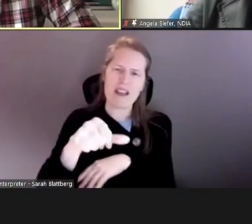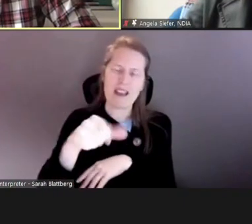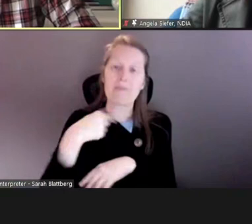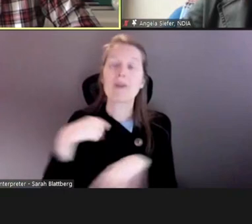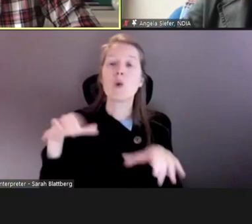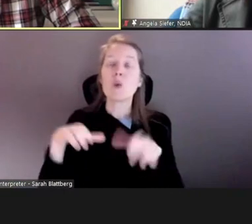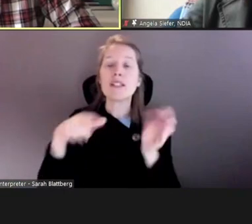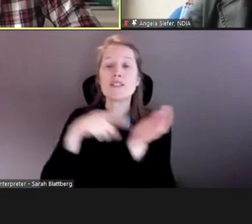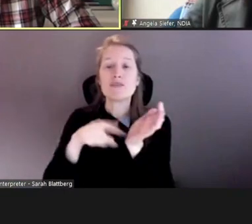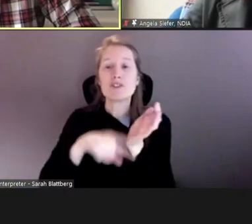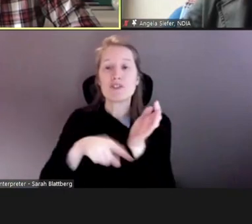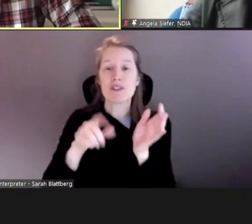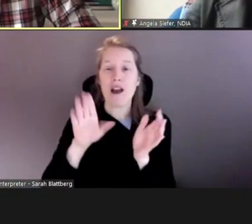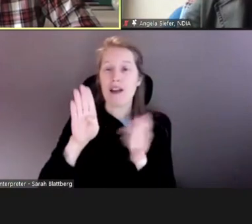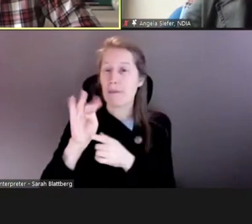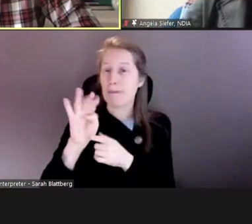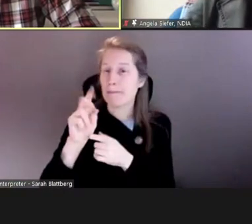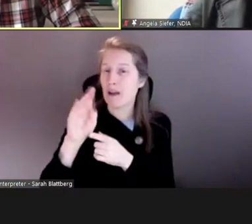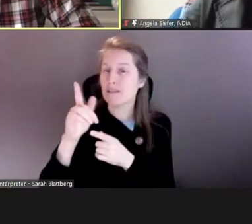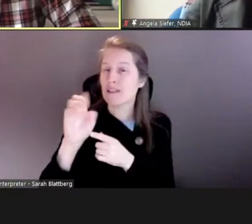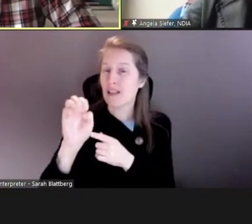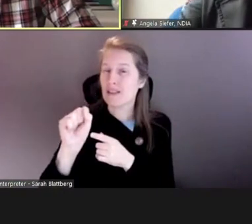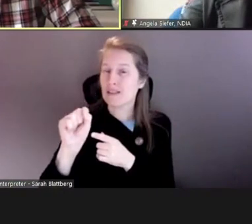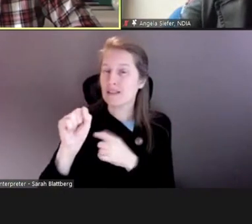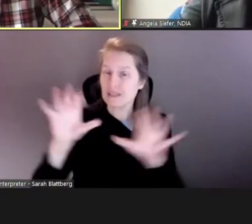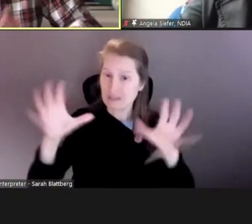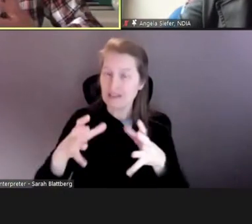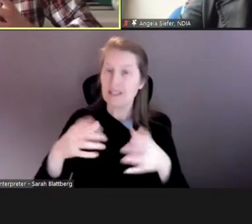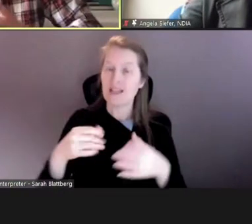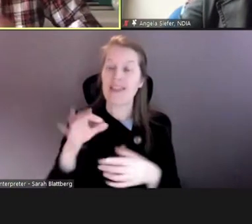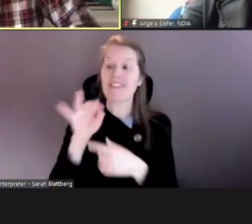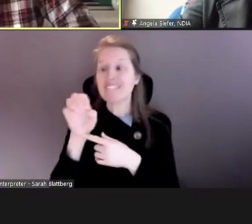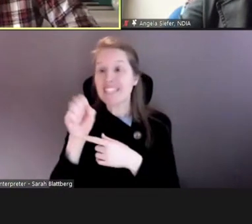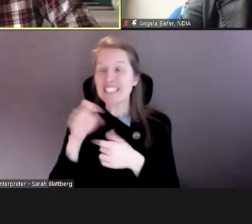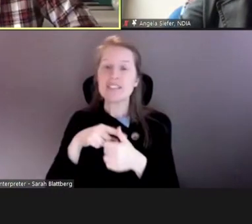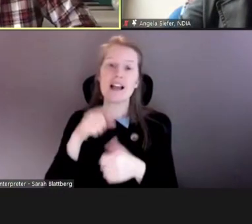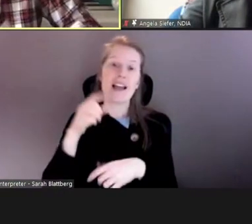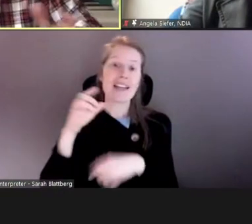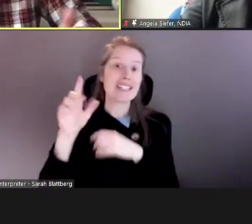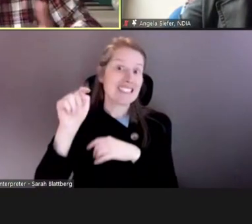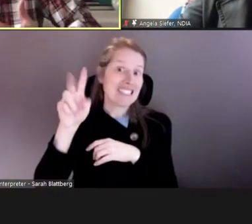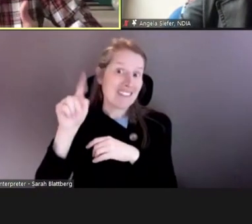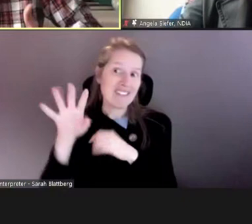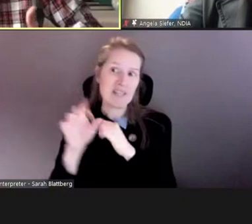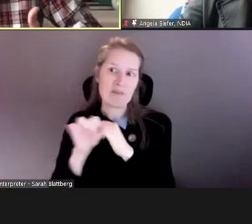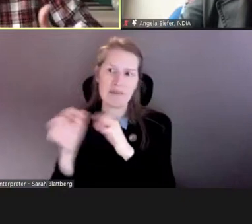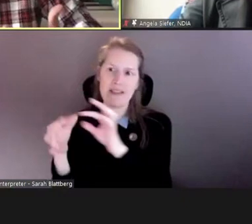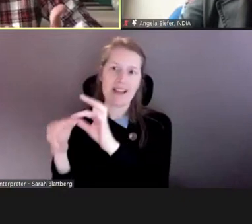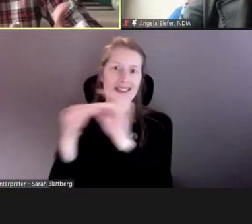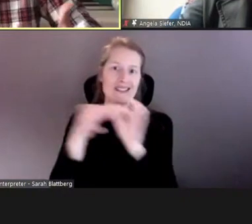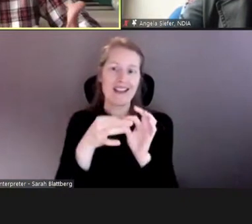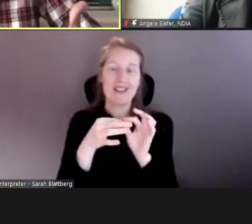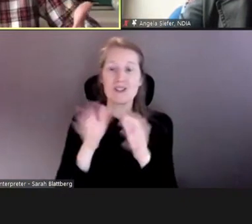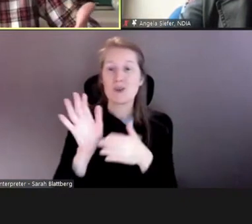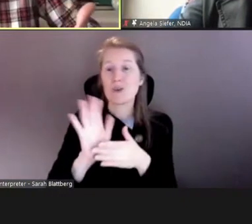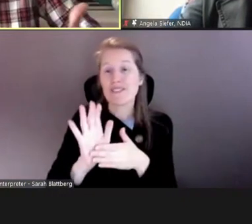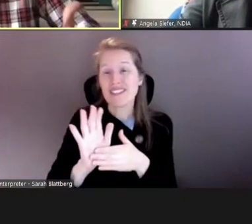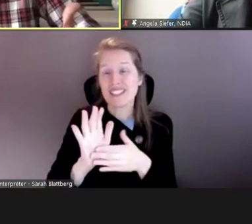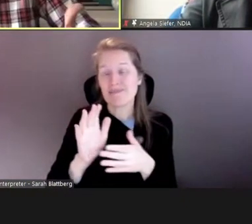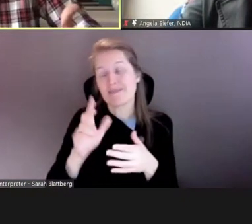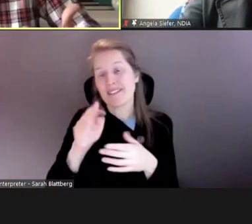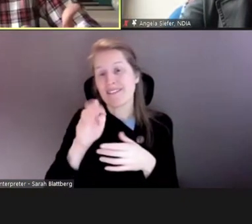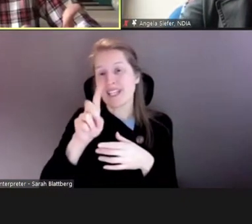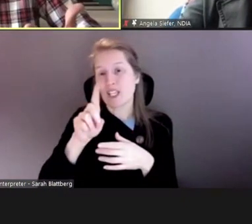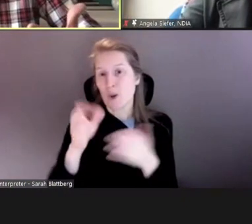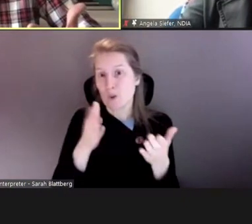on the bundled plans, and most of the fees that are hitting consumers, like the broadcast TV fee, those attach to the video service. So the